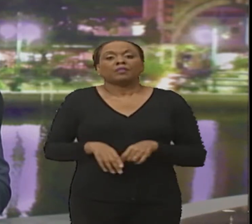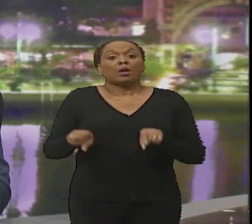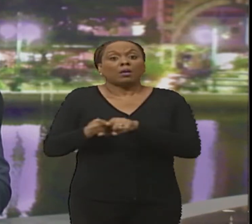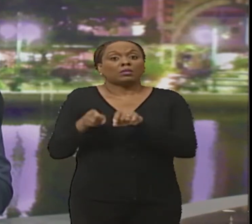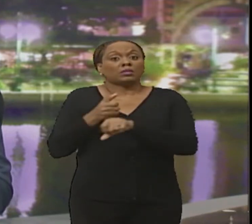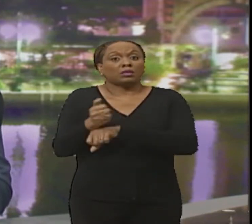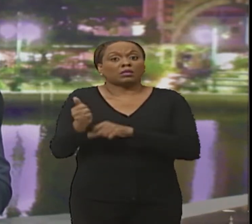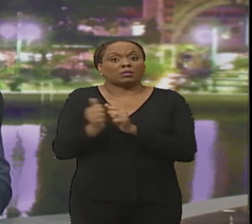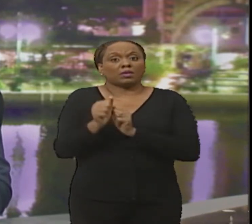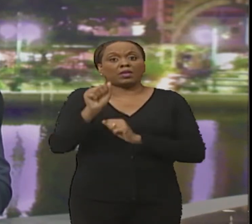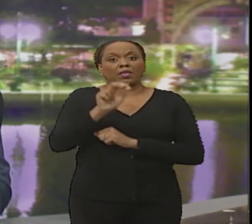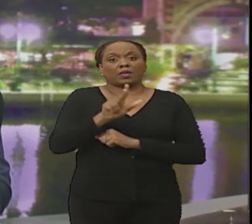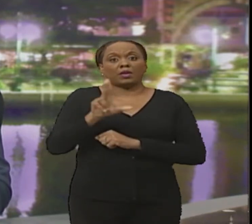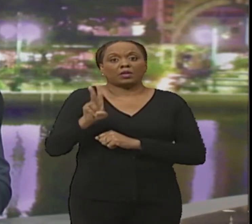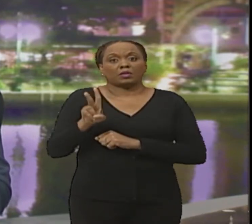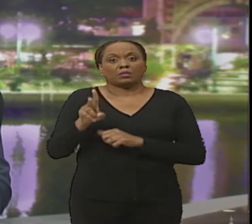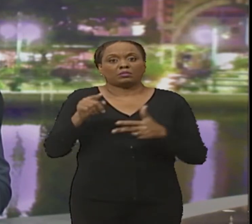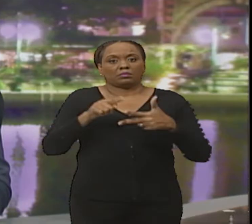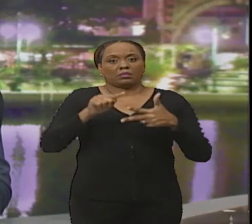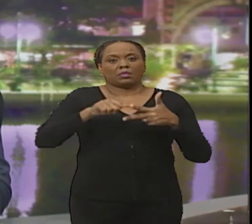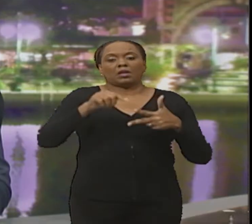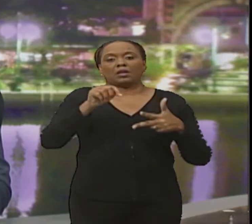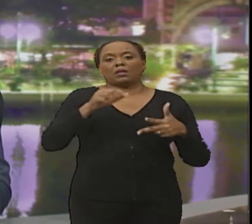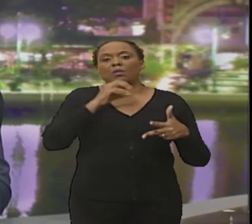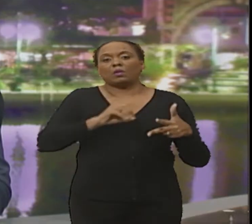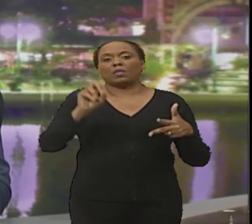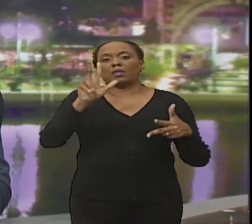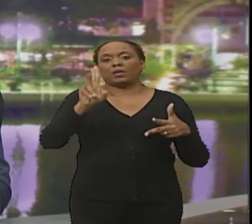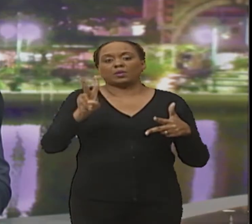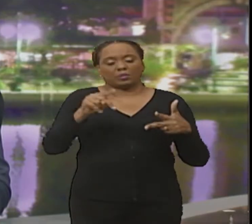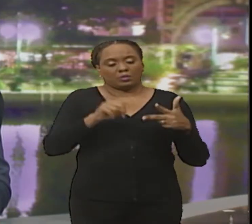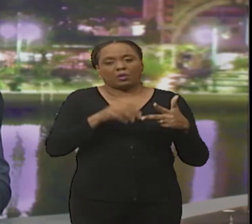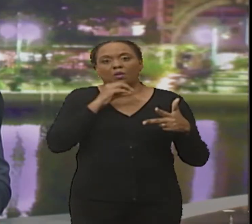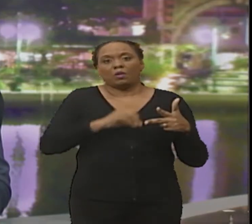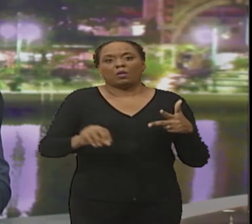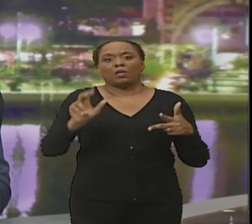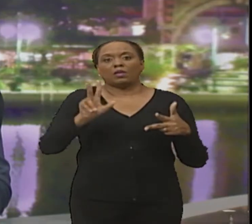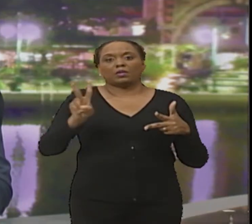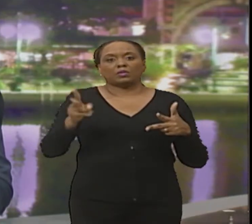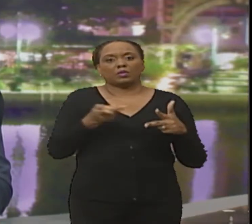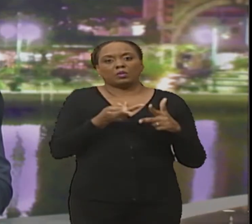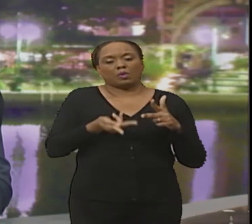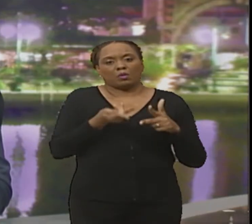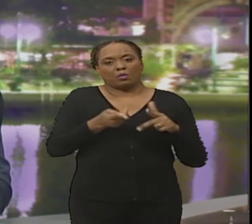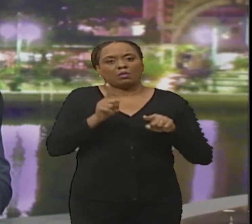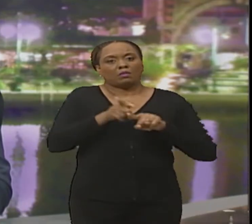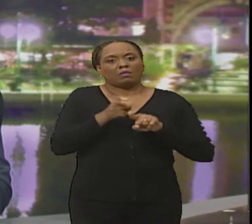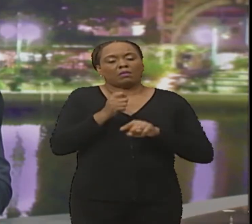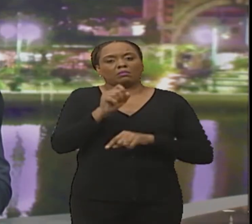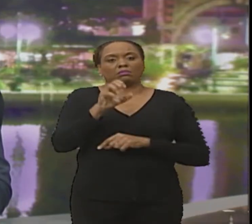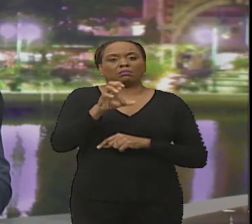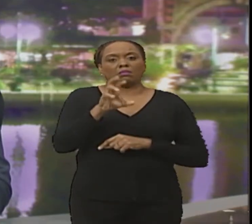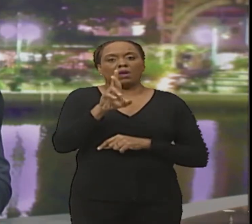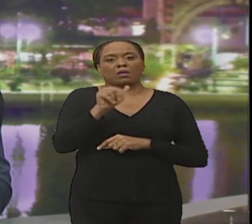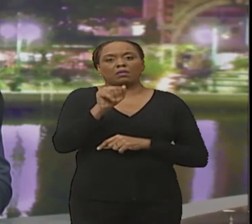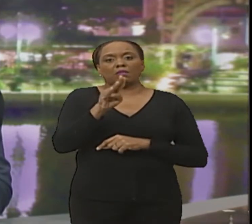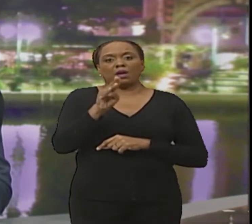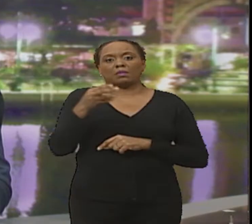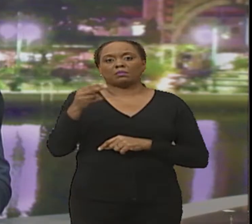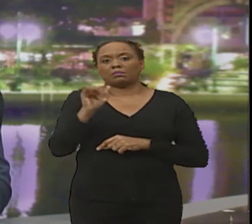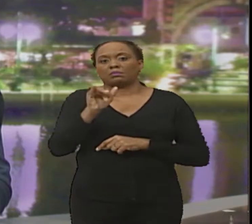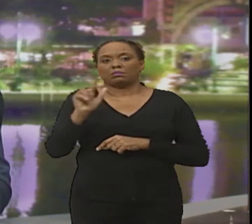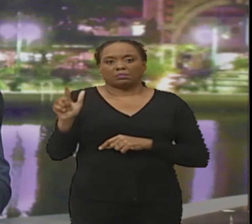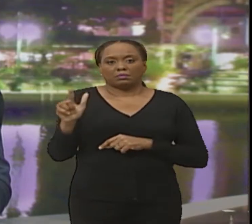Sylvian Moore, who is also of Stroud Bay, as well as 32-year-old Shane Hakeem Omar Babb of Ellis Road, Crab Hill, with 2 counts